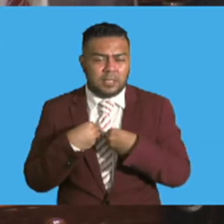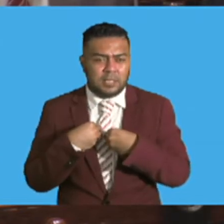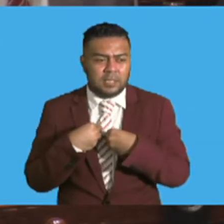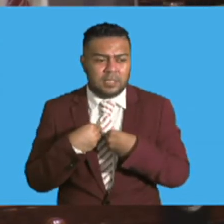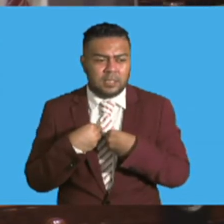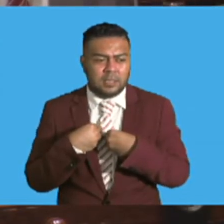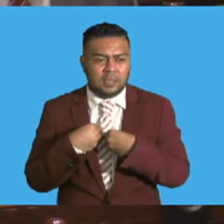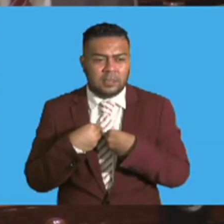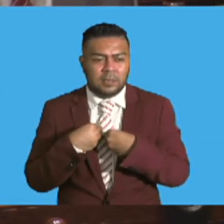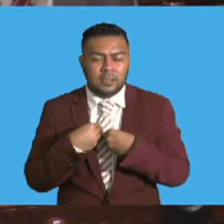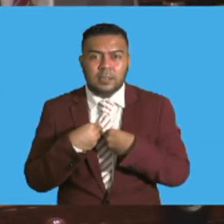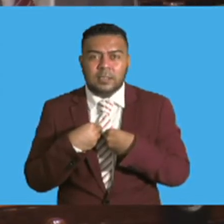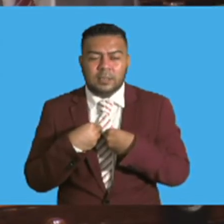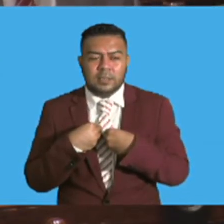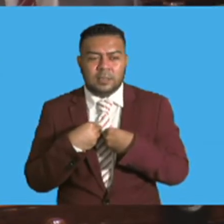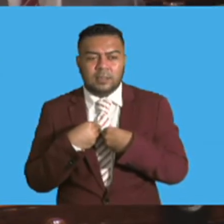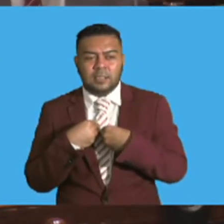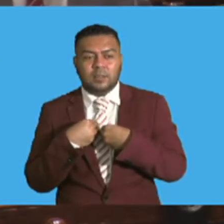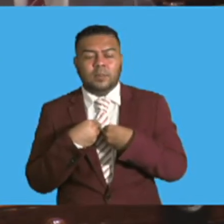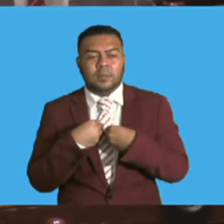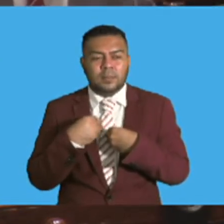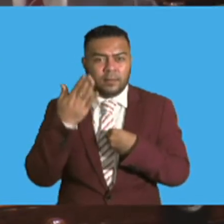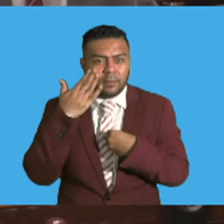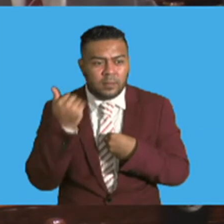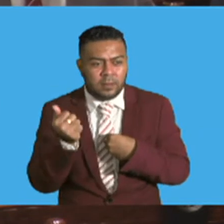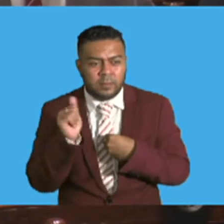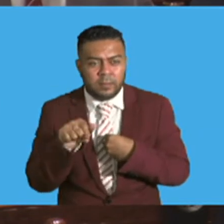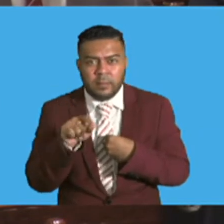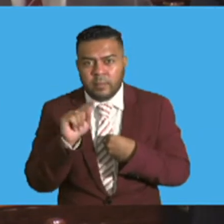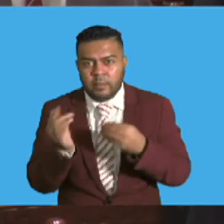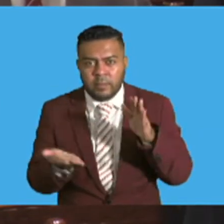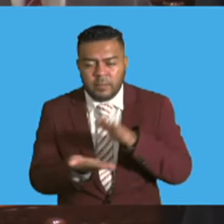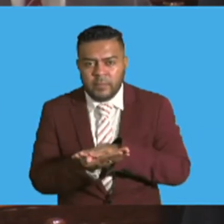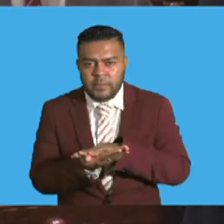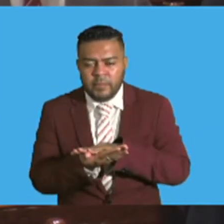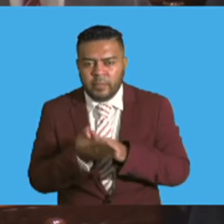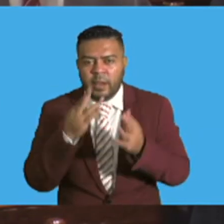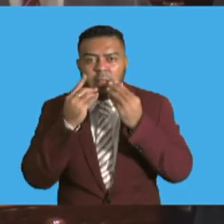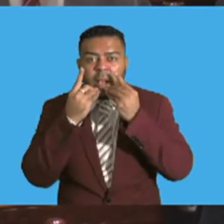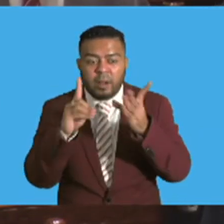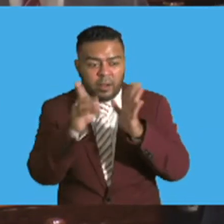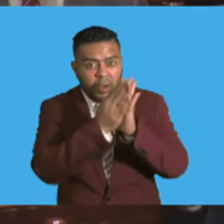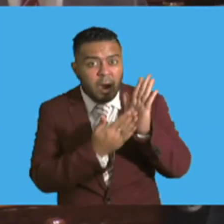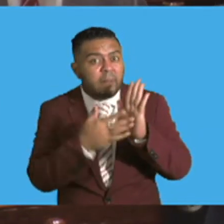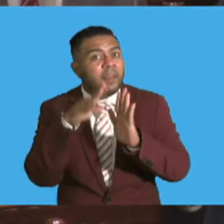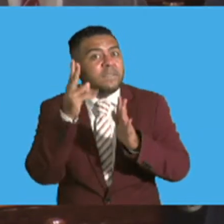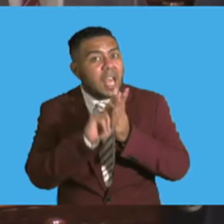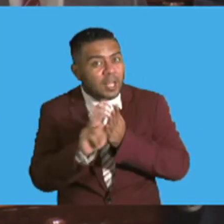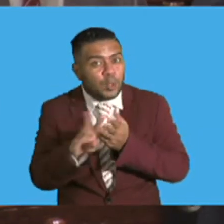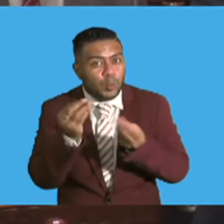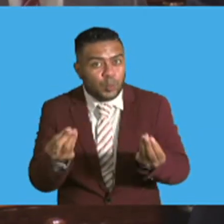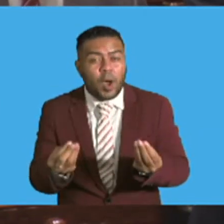in the containers. We also find, Mr. Speaker, sir, that there is an under-declaration of the value of the goods